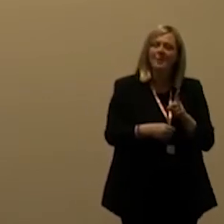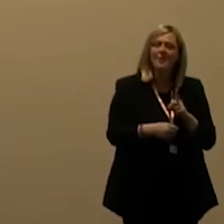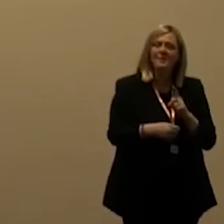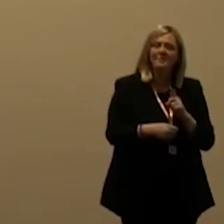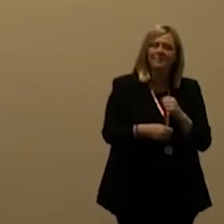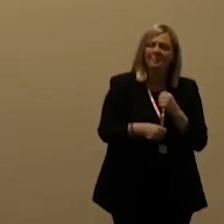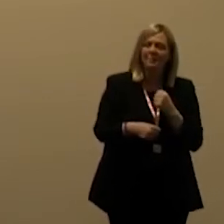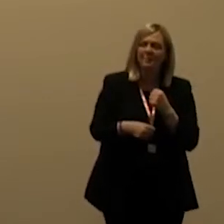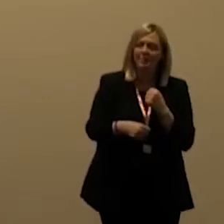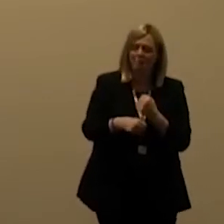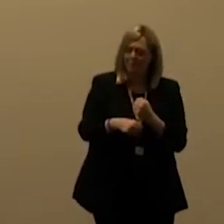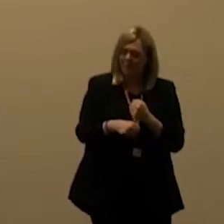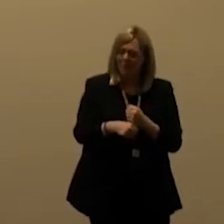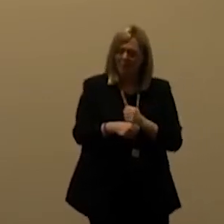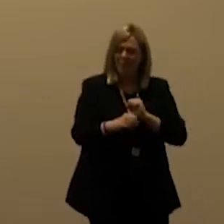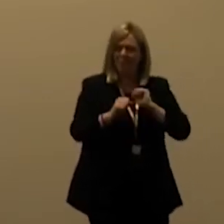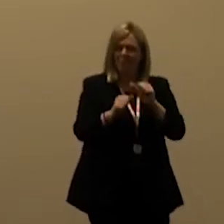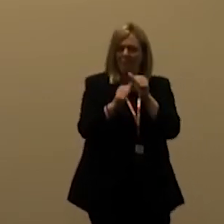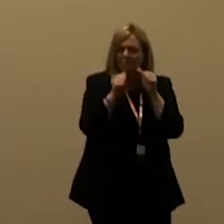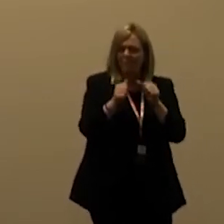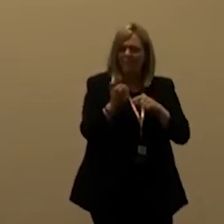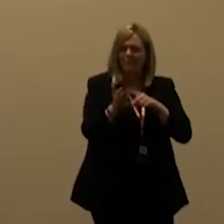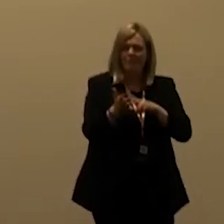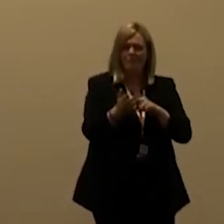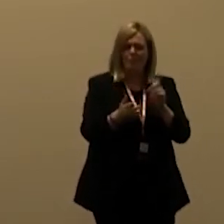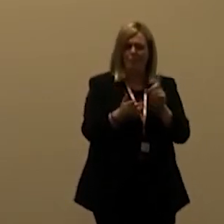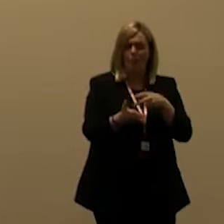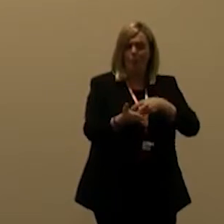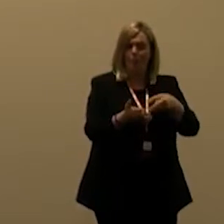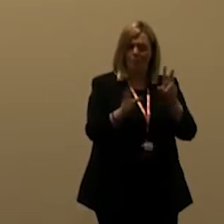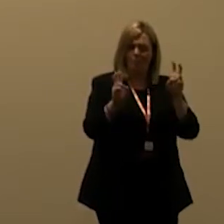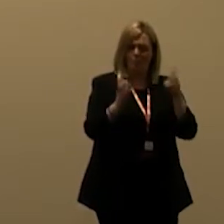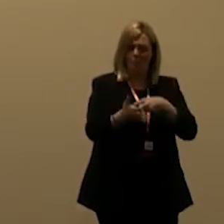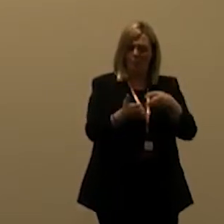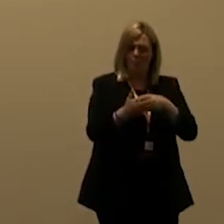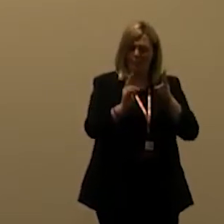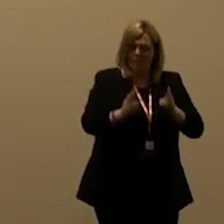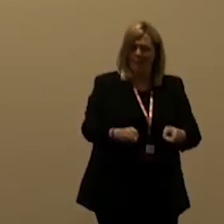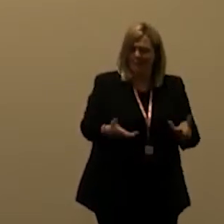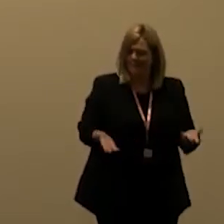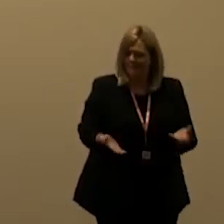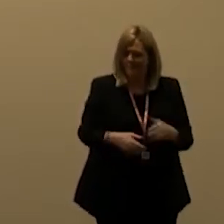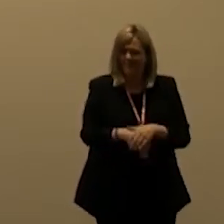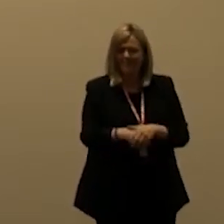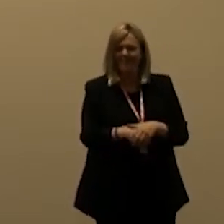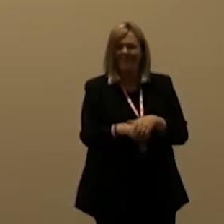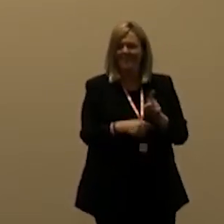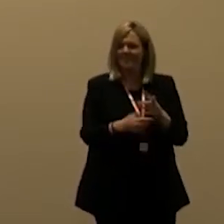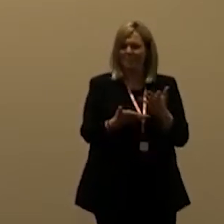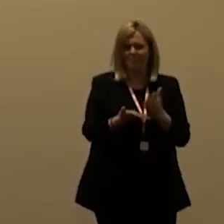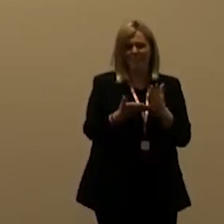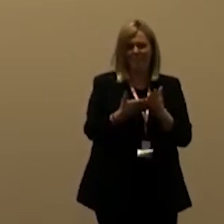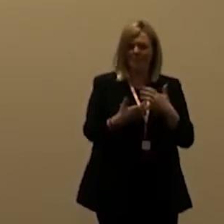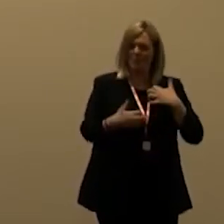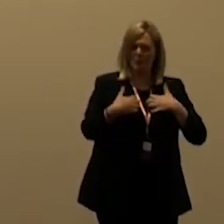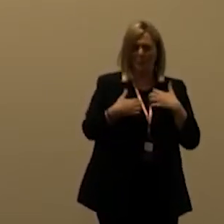bit of an exception. Her favourite TV show is The Walking Dead. And I don't know why, but she's so invested